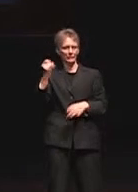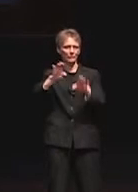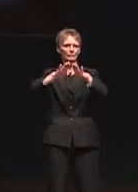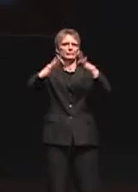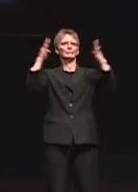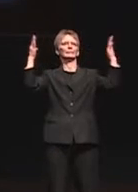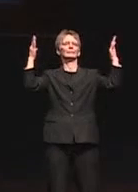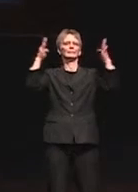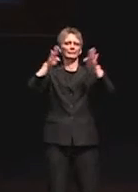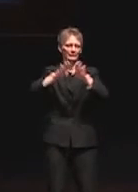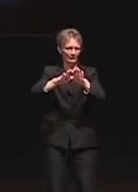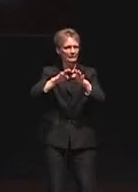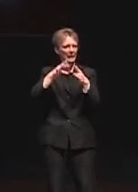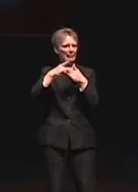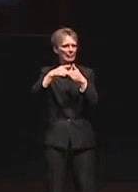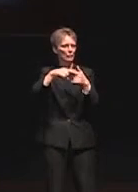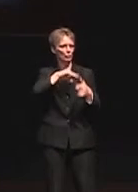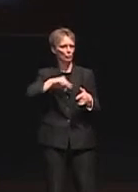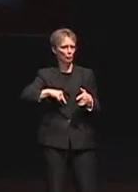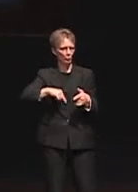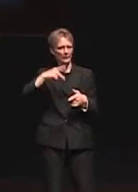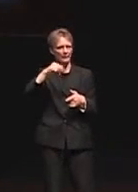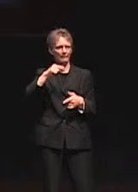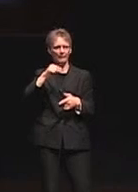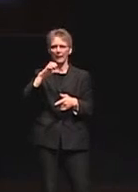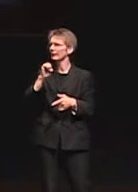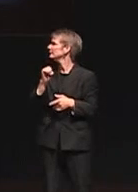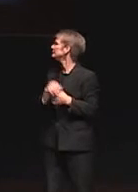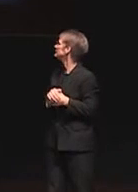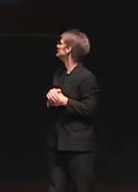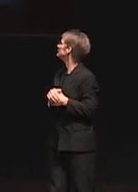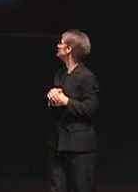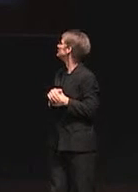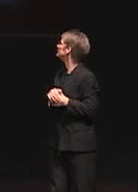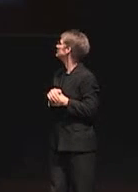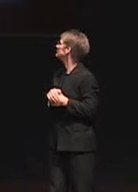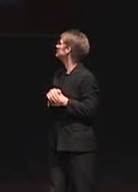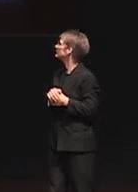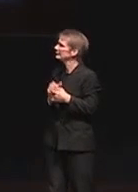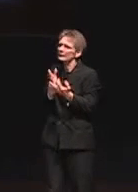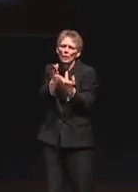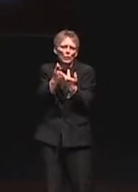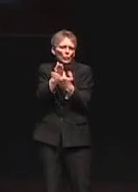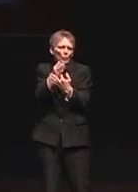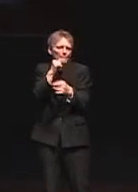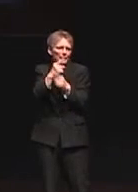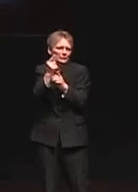Queen's Palace. I love to photograph architecture. This was through my sister-in-law's window, her little balcony,